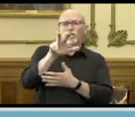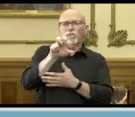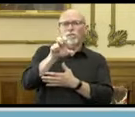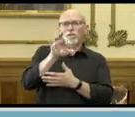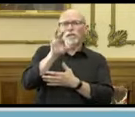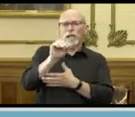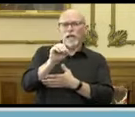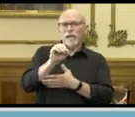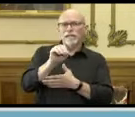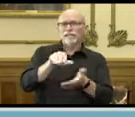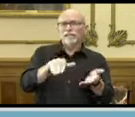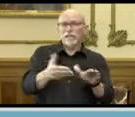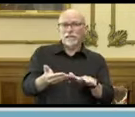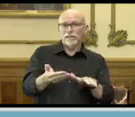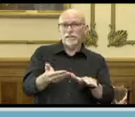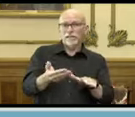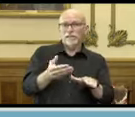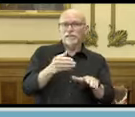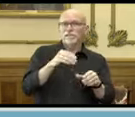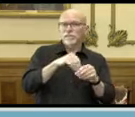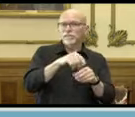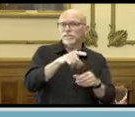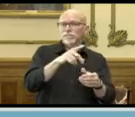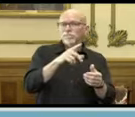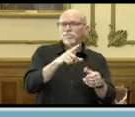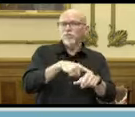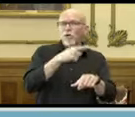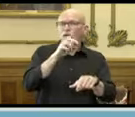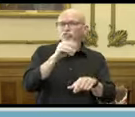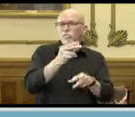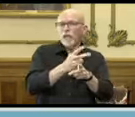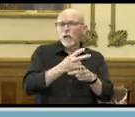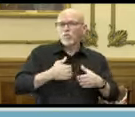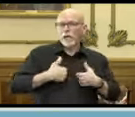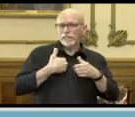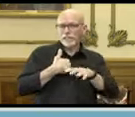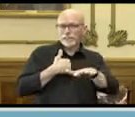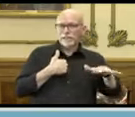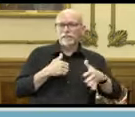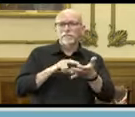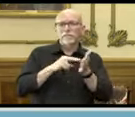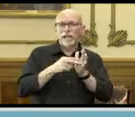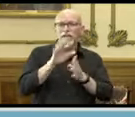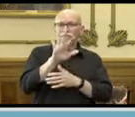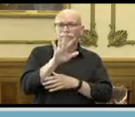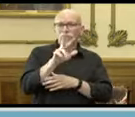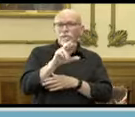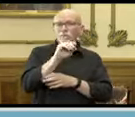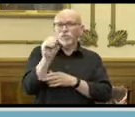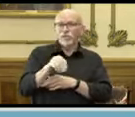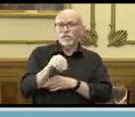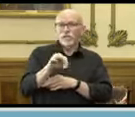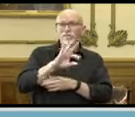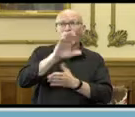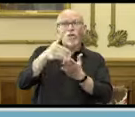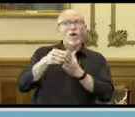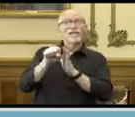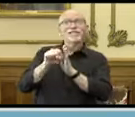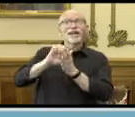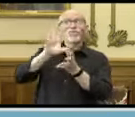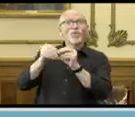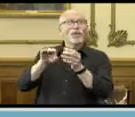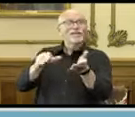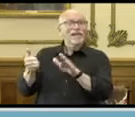1,390 reported deaths in long-term care residents. This represents 53% of the state total